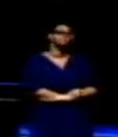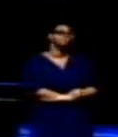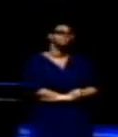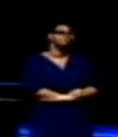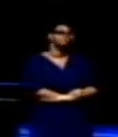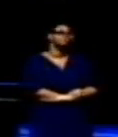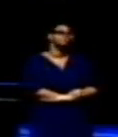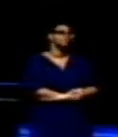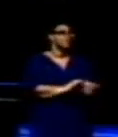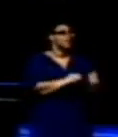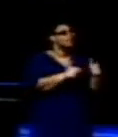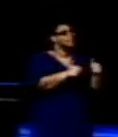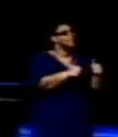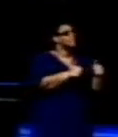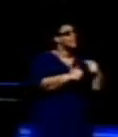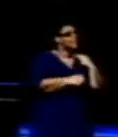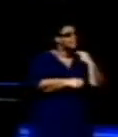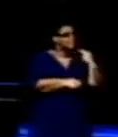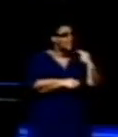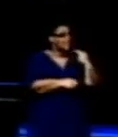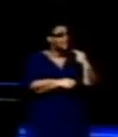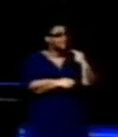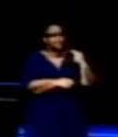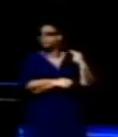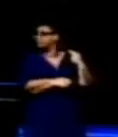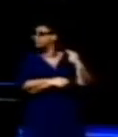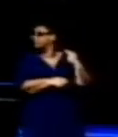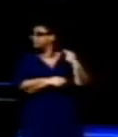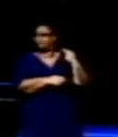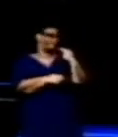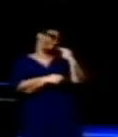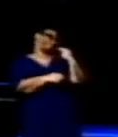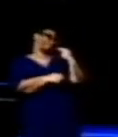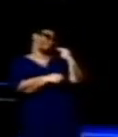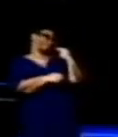The text says, that's right.